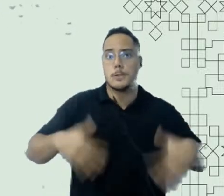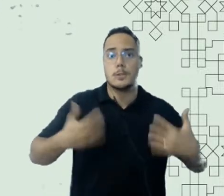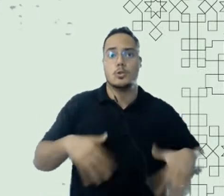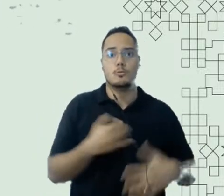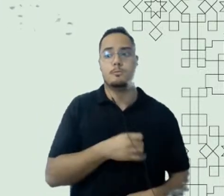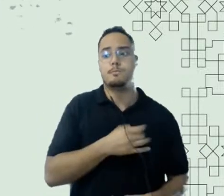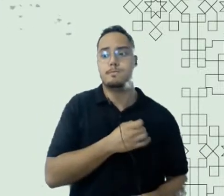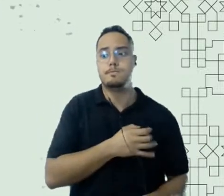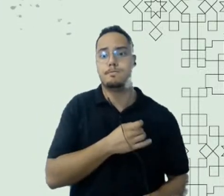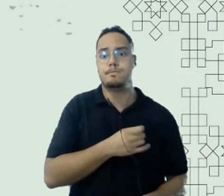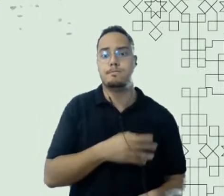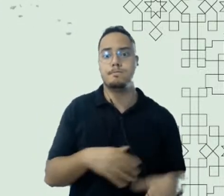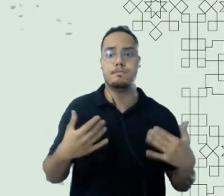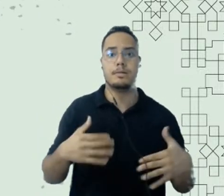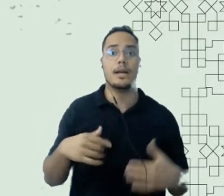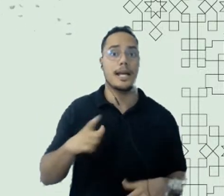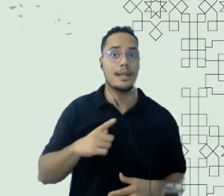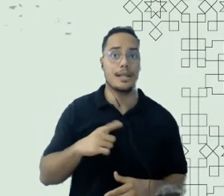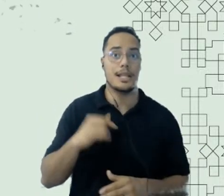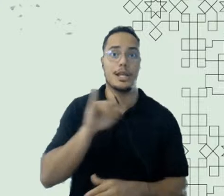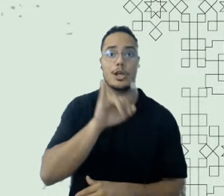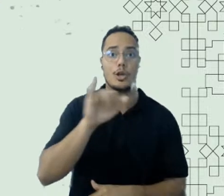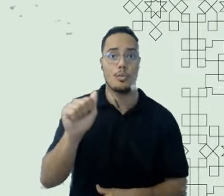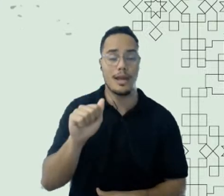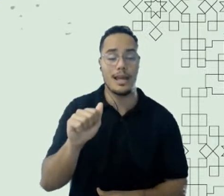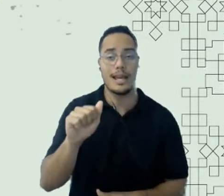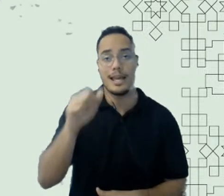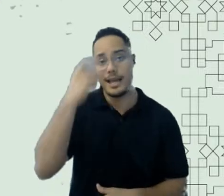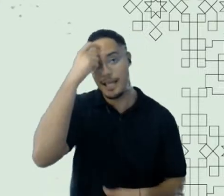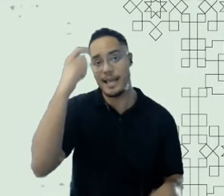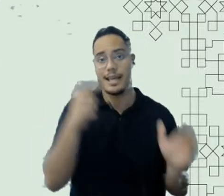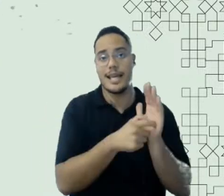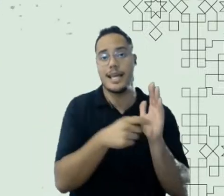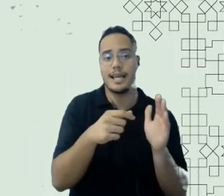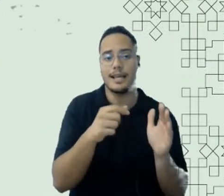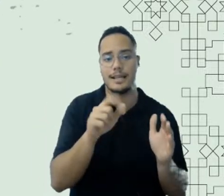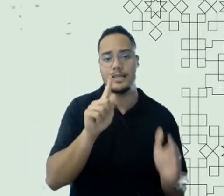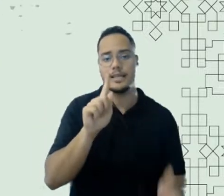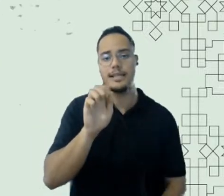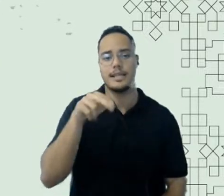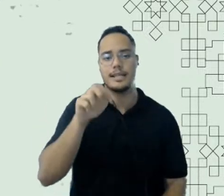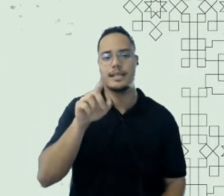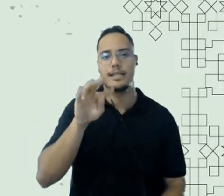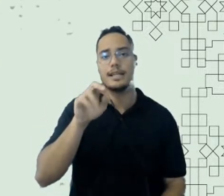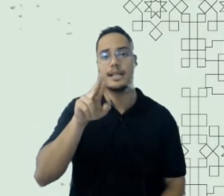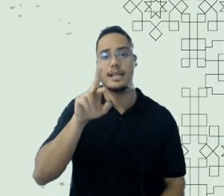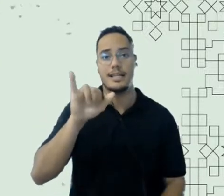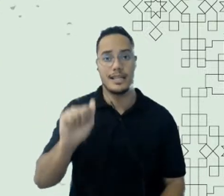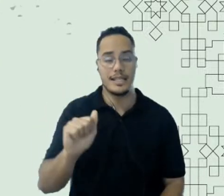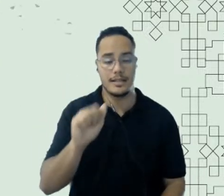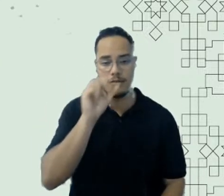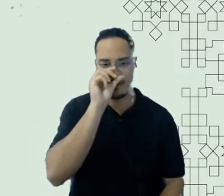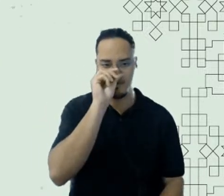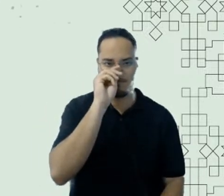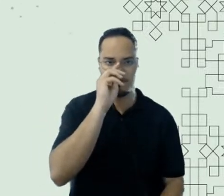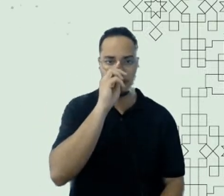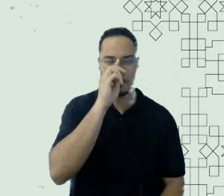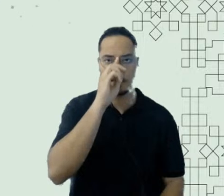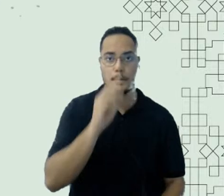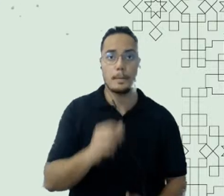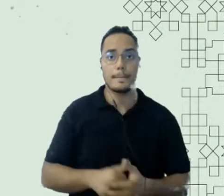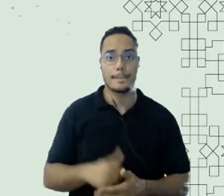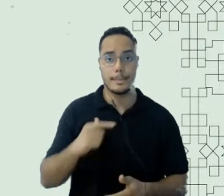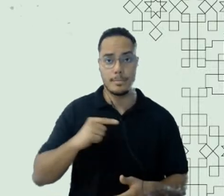And the only way out is in the Article 4 that allows for text and data mining for any kind of